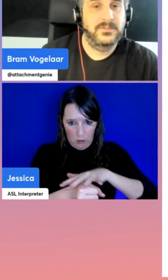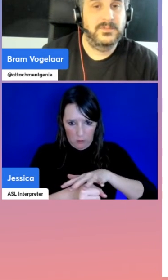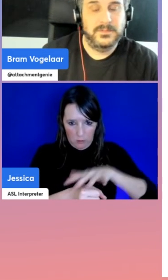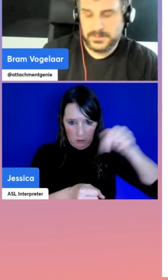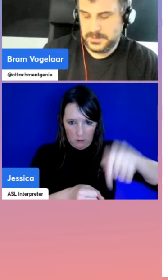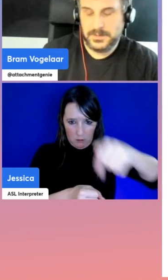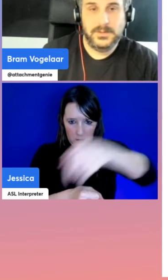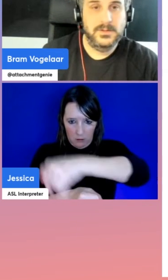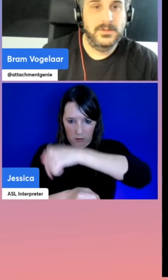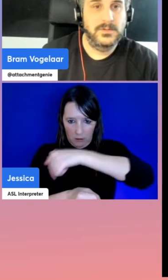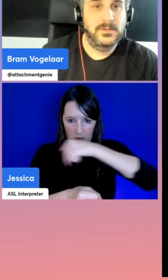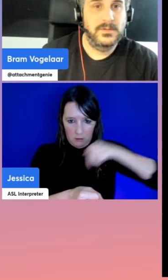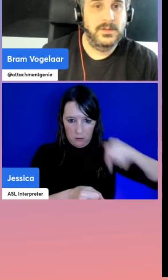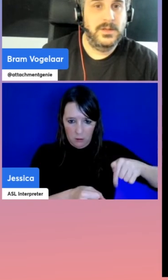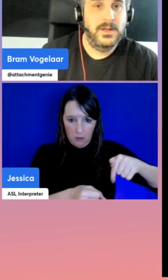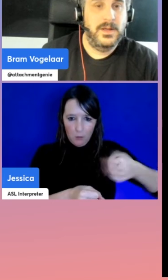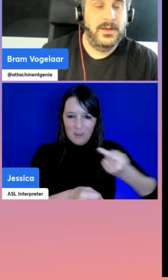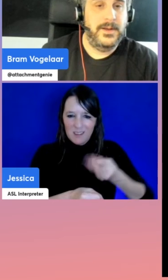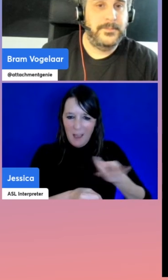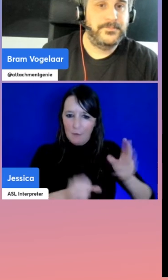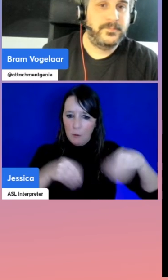providers.